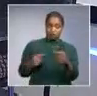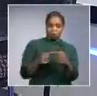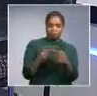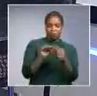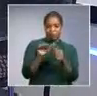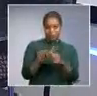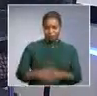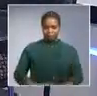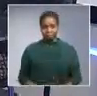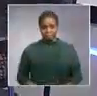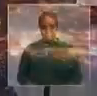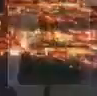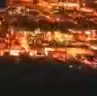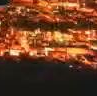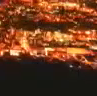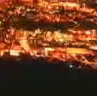trade.